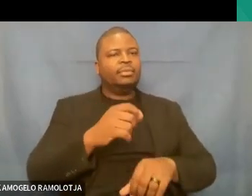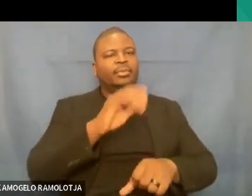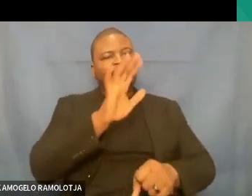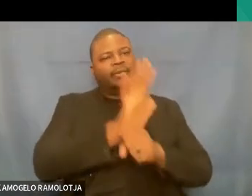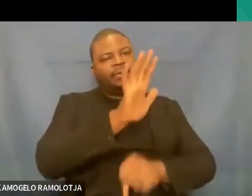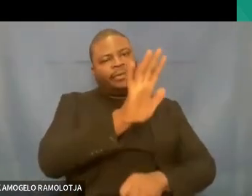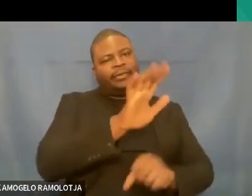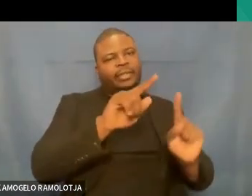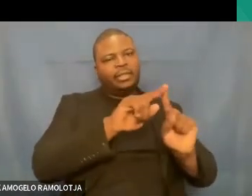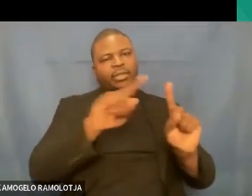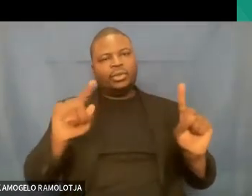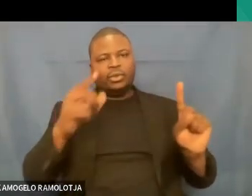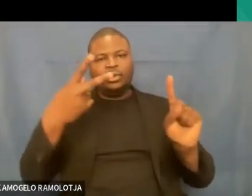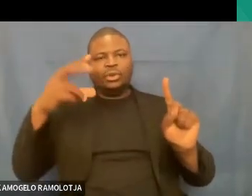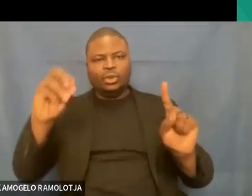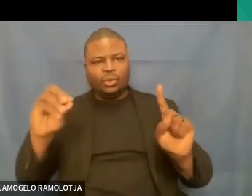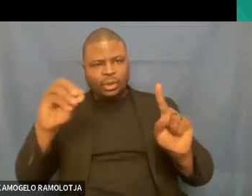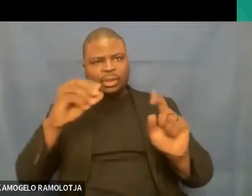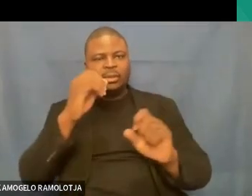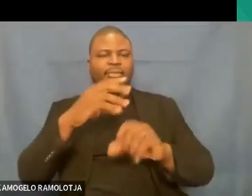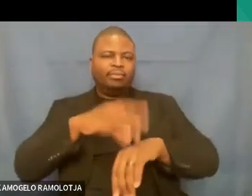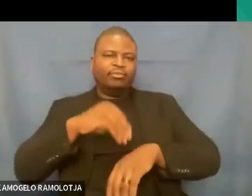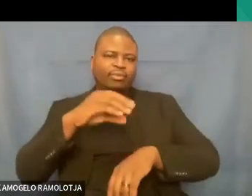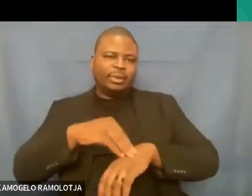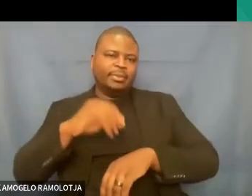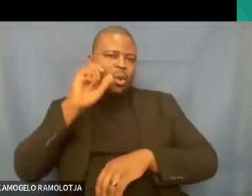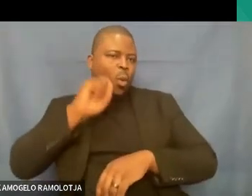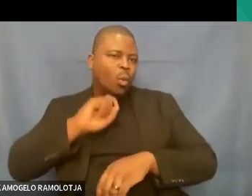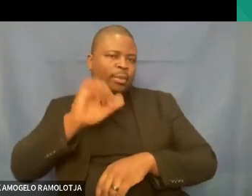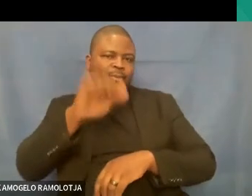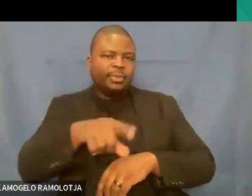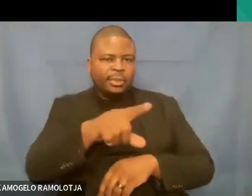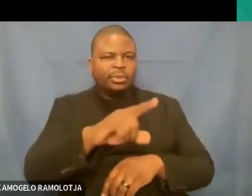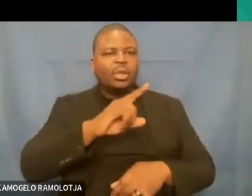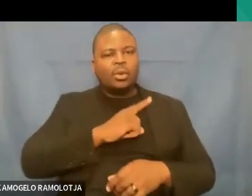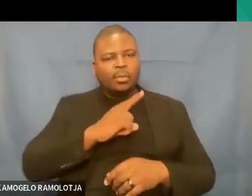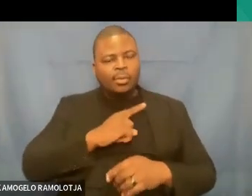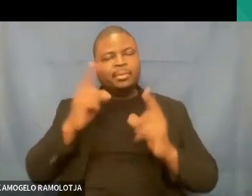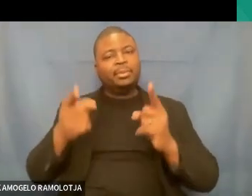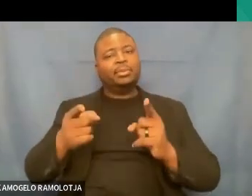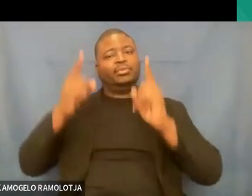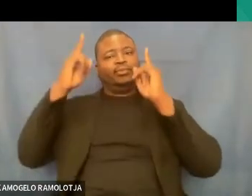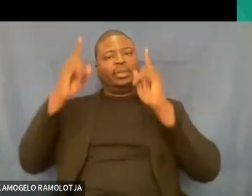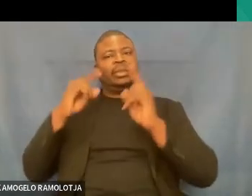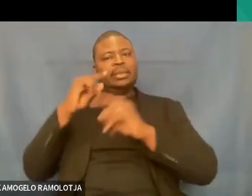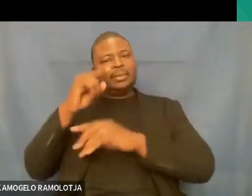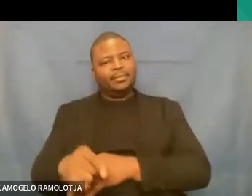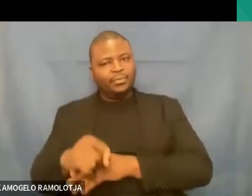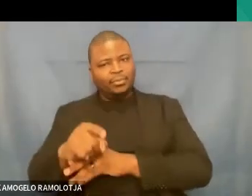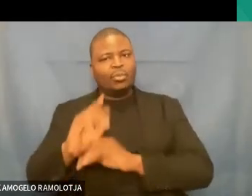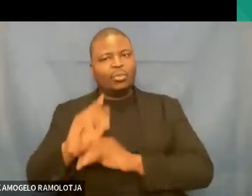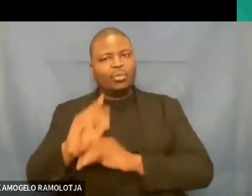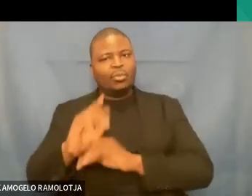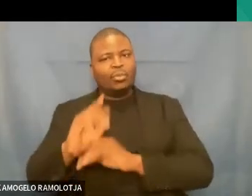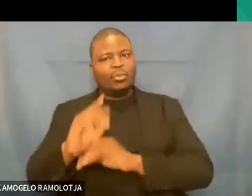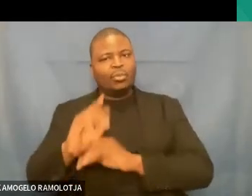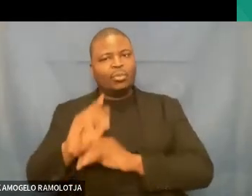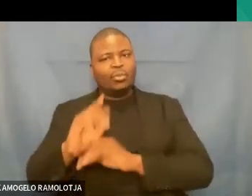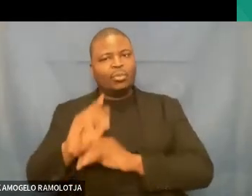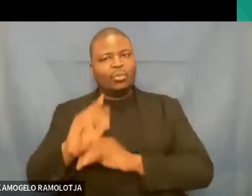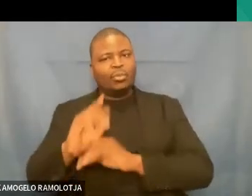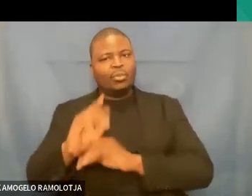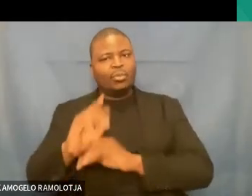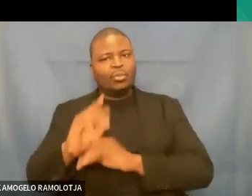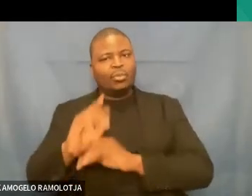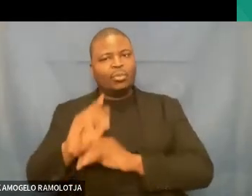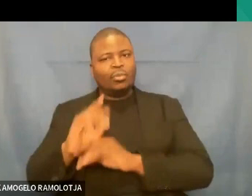that are adolescents and young adults who, due to a high risk of behaviors and social positioning, they face heightened